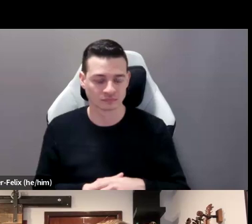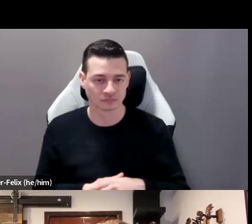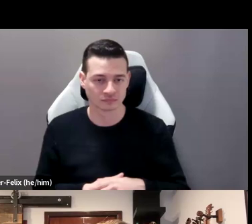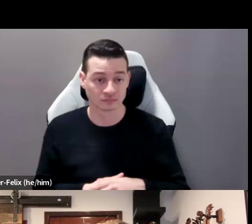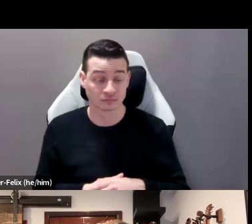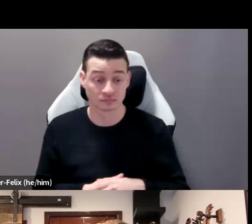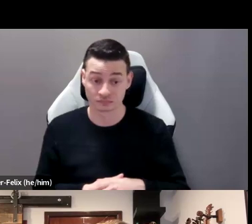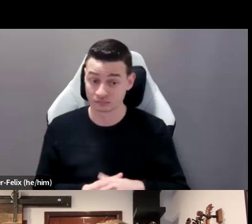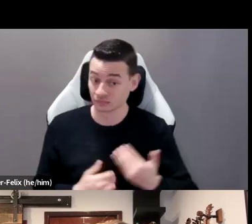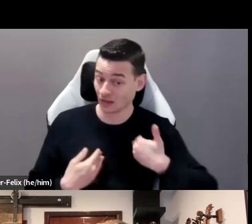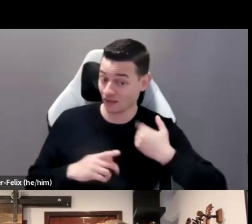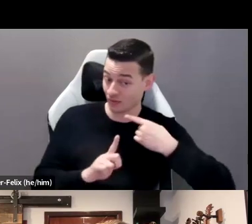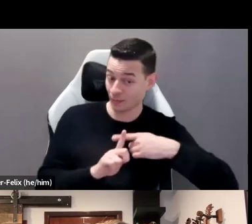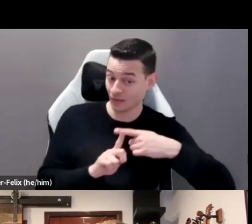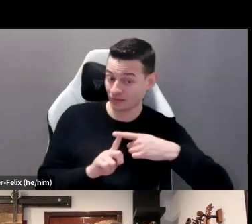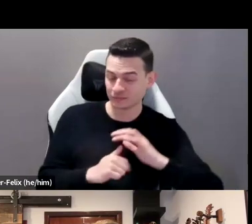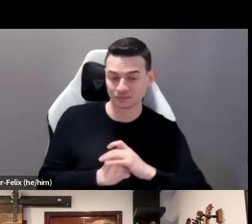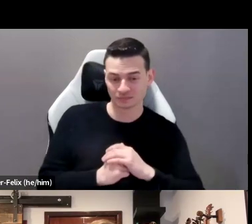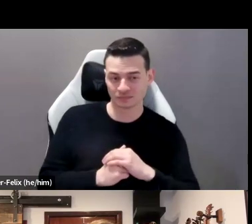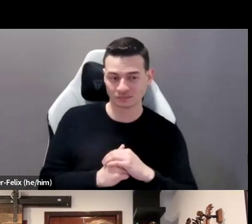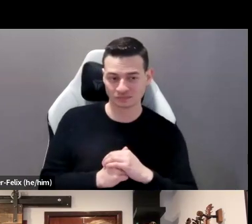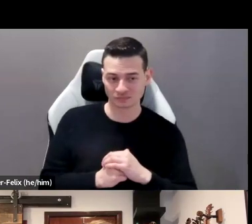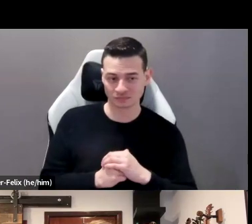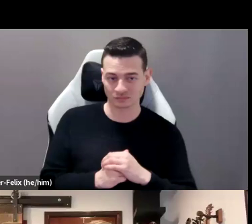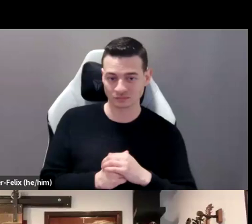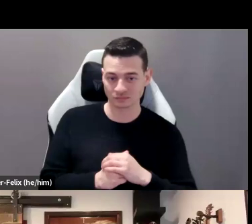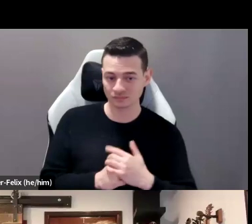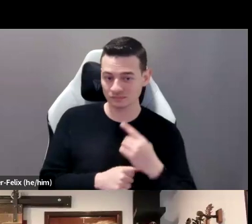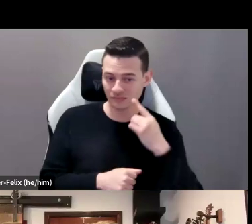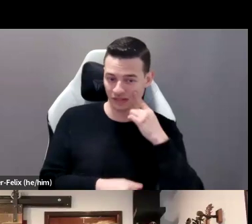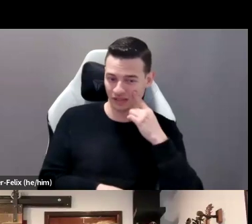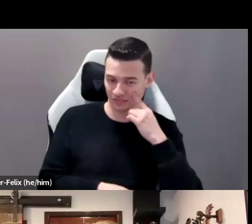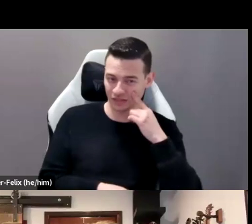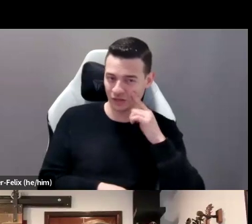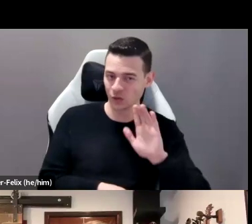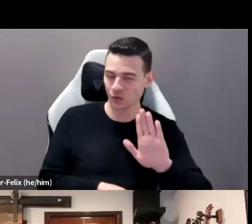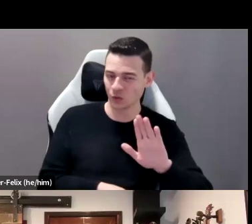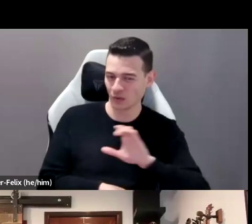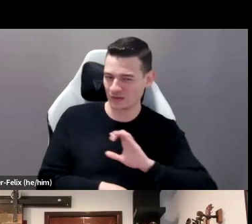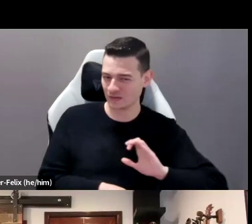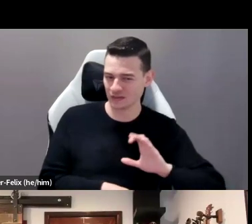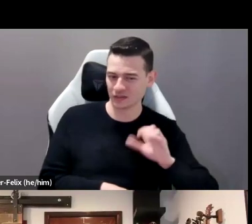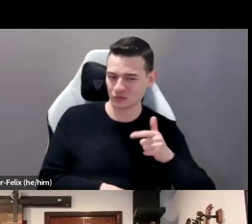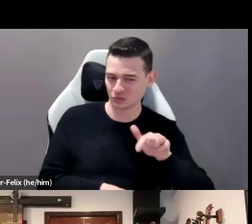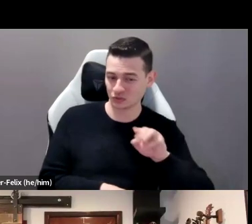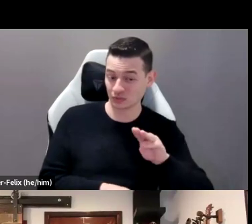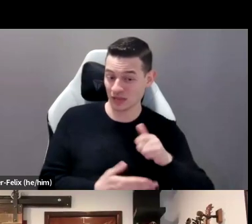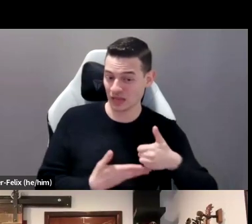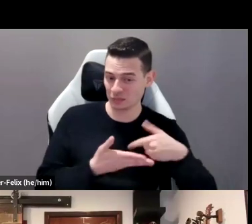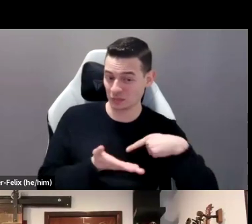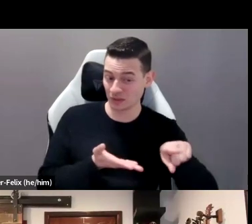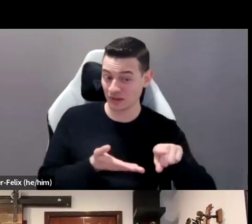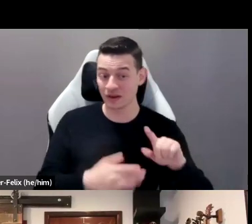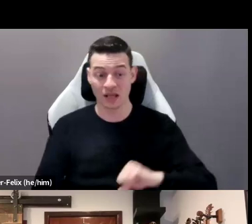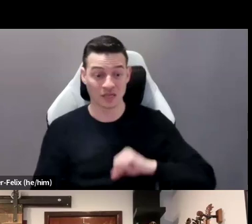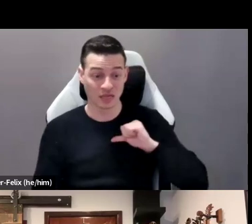I have a positive, and I think the consortium helped to pay for it. The Pride prom last year was